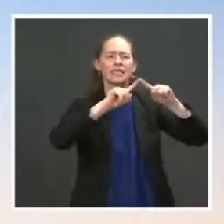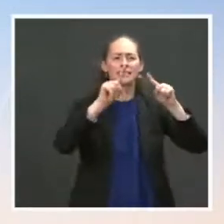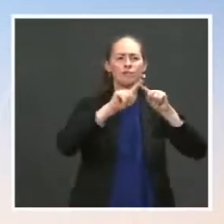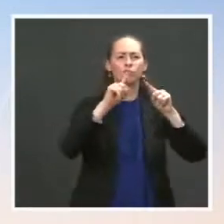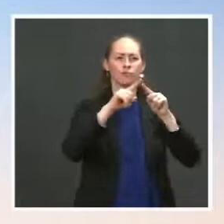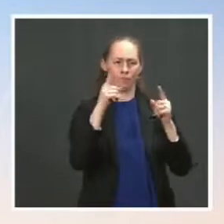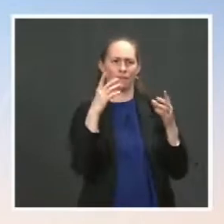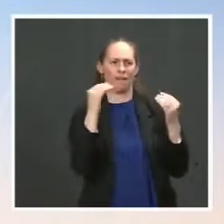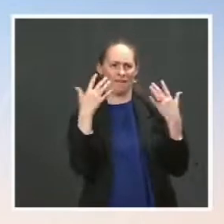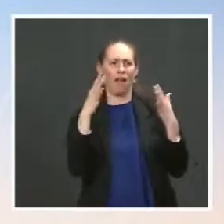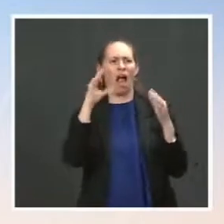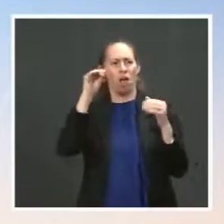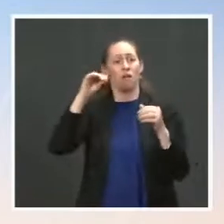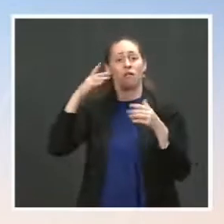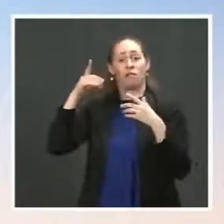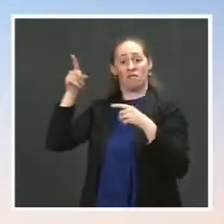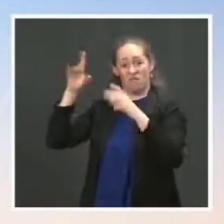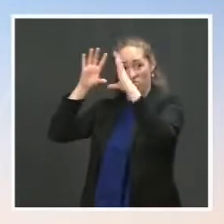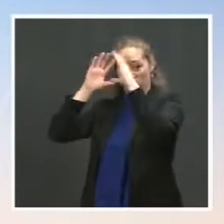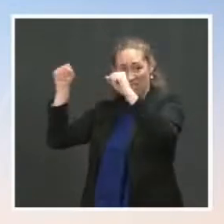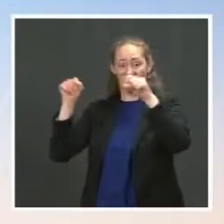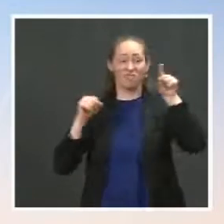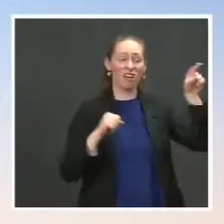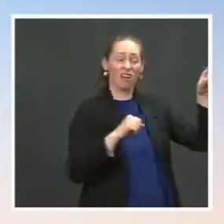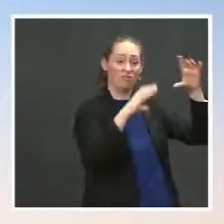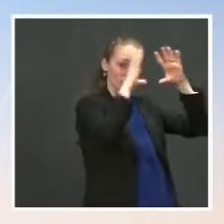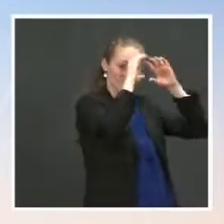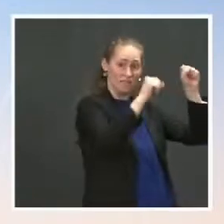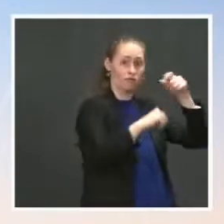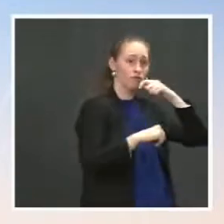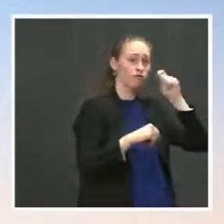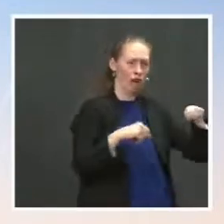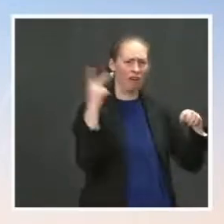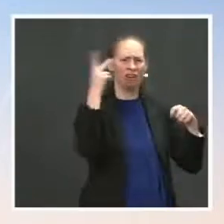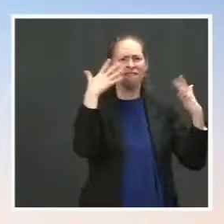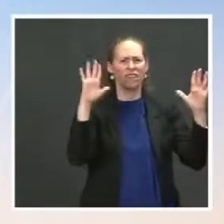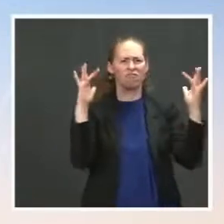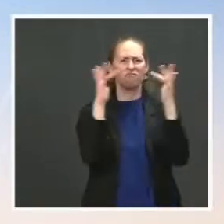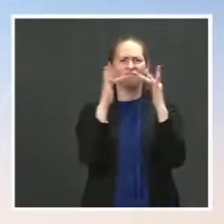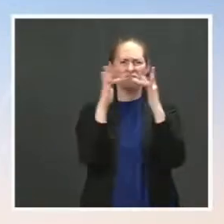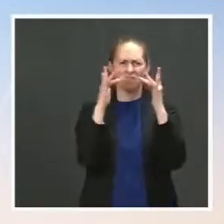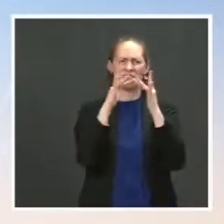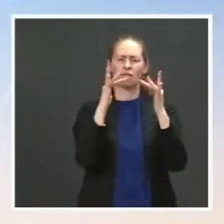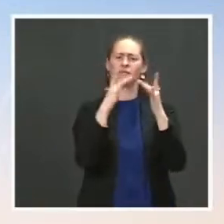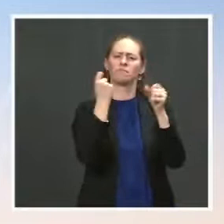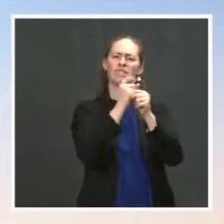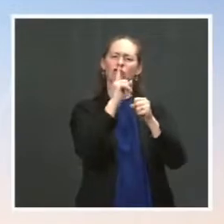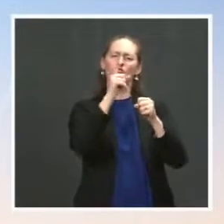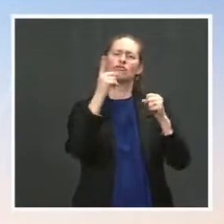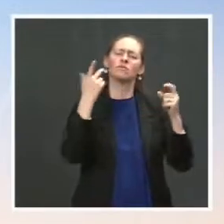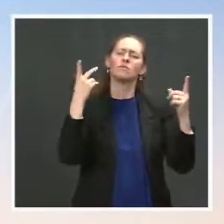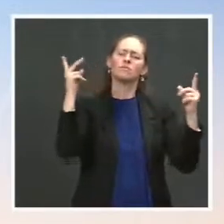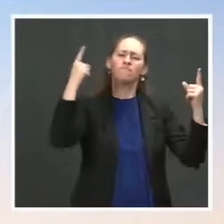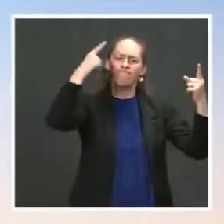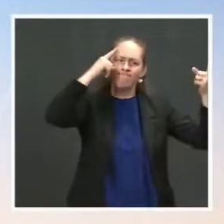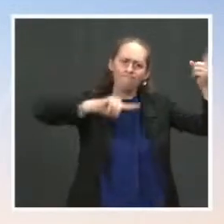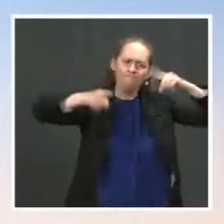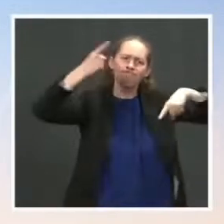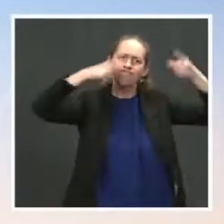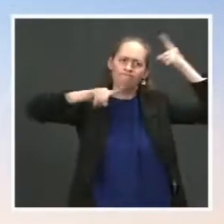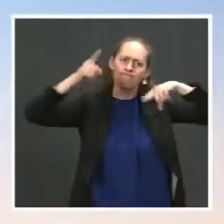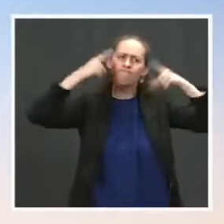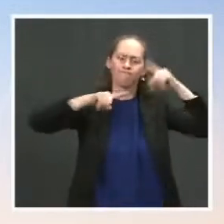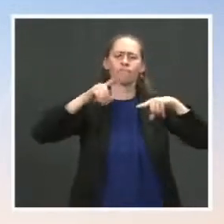last Friday. So I can assure you there is ongoing diplomatic engagement between us and a number of countries in the